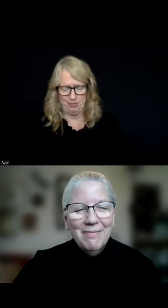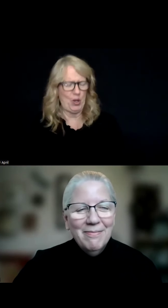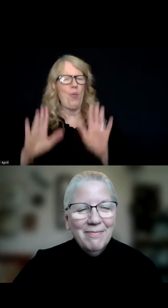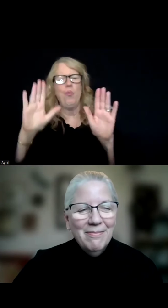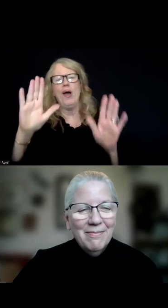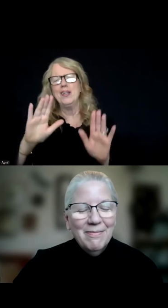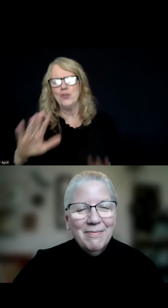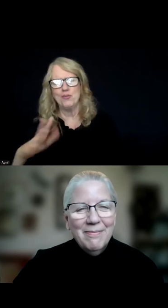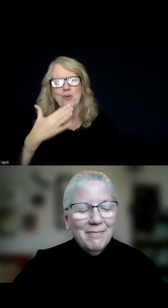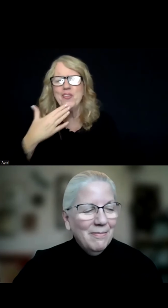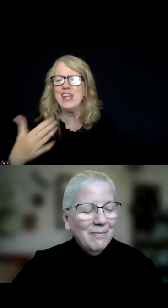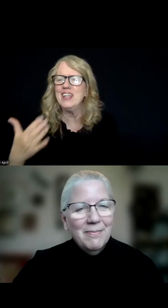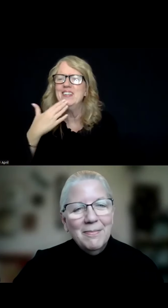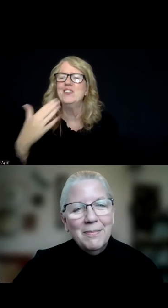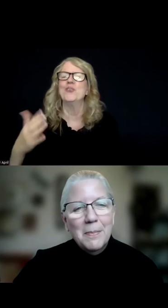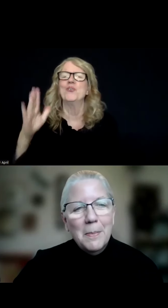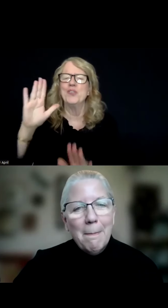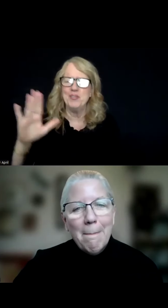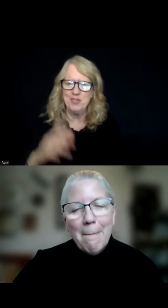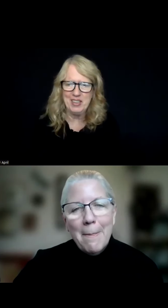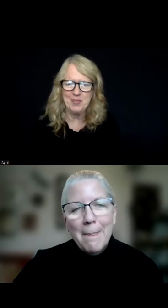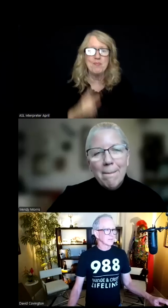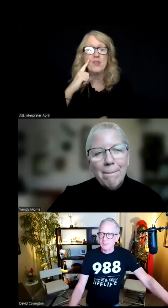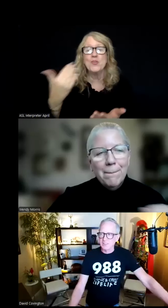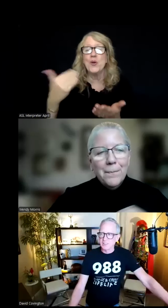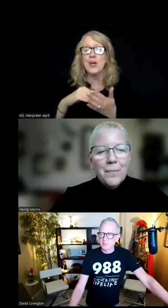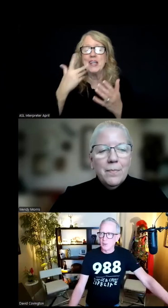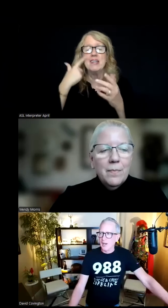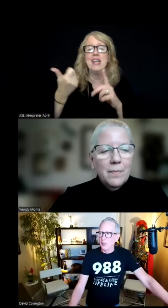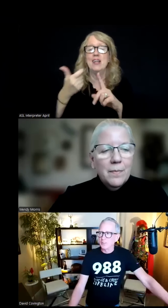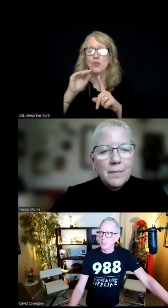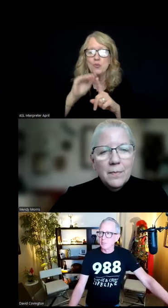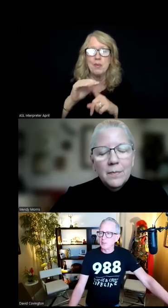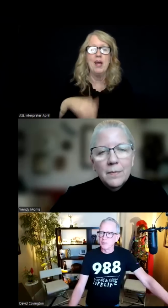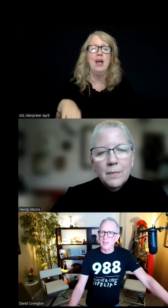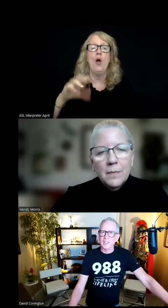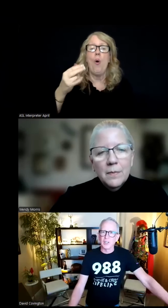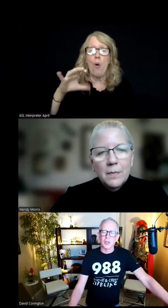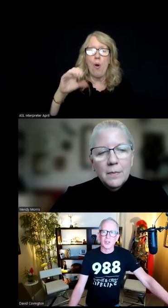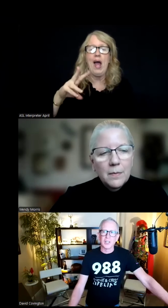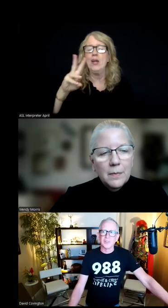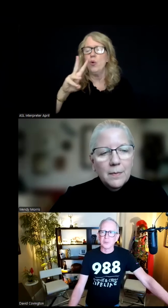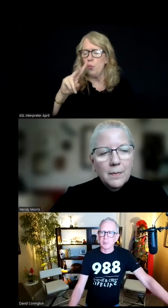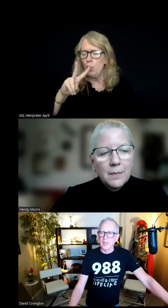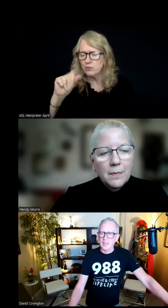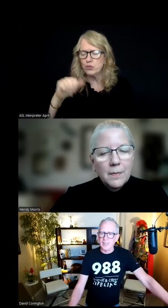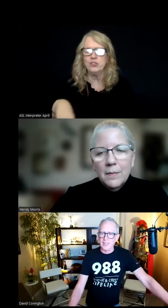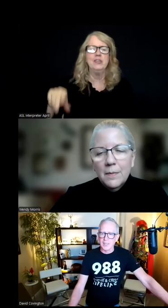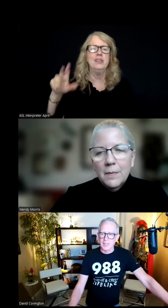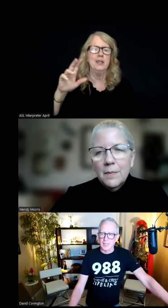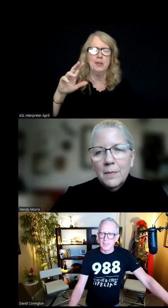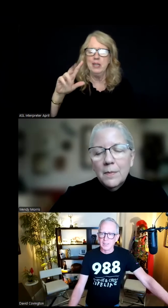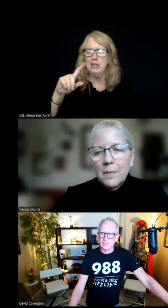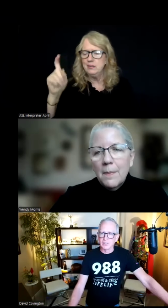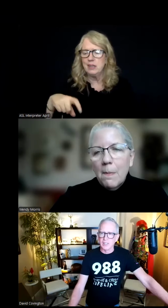Wonderful. Terrific, Wendy. Again, a reminder, Texas, Ohio, West Virginia, and Pennsylvania are